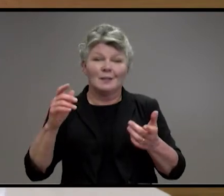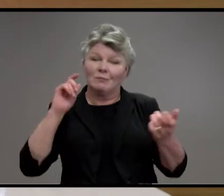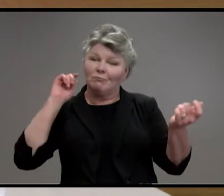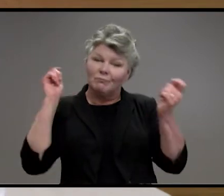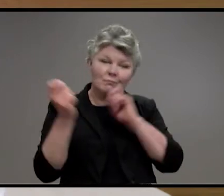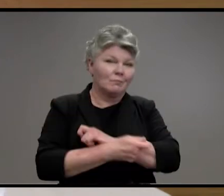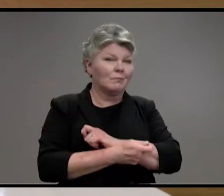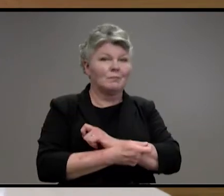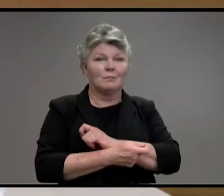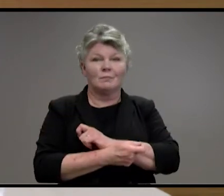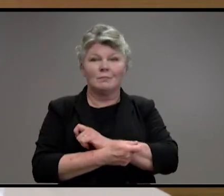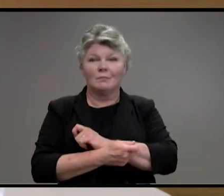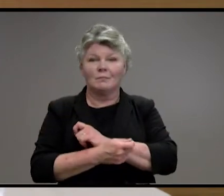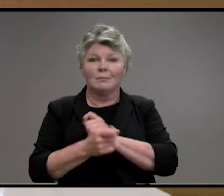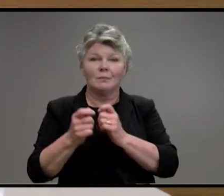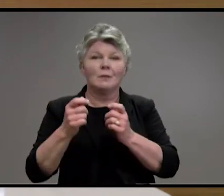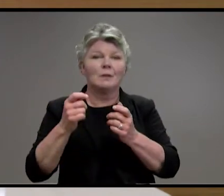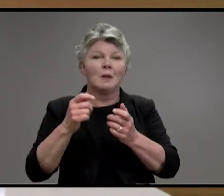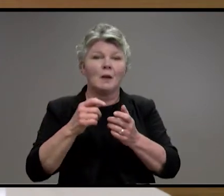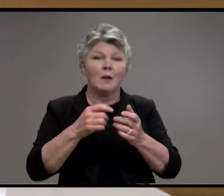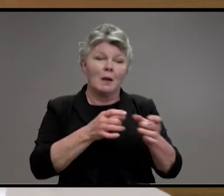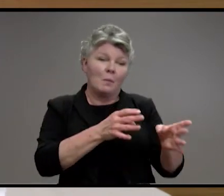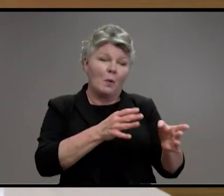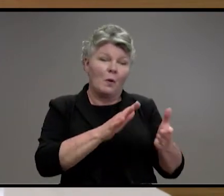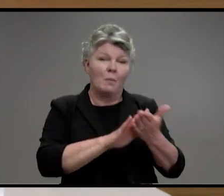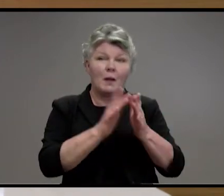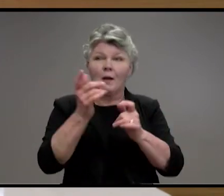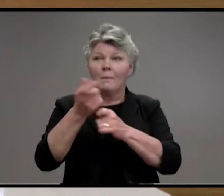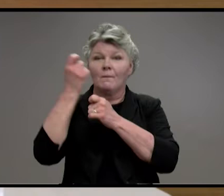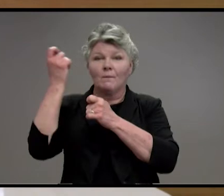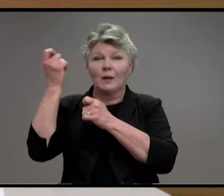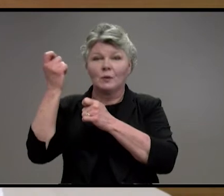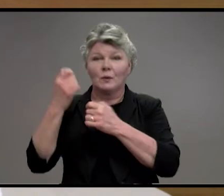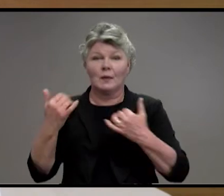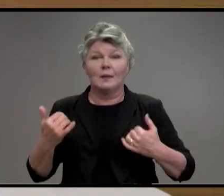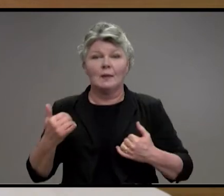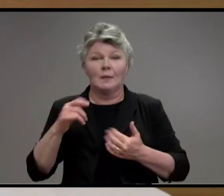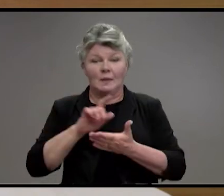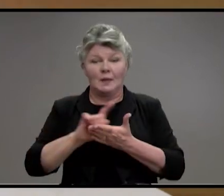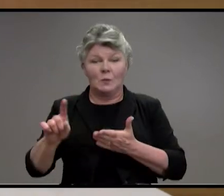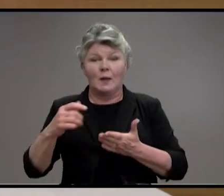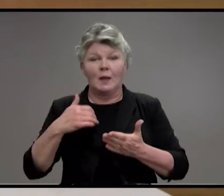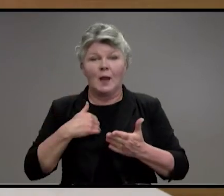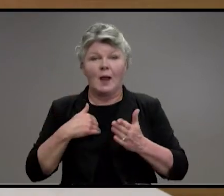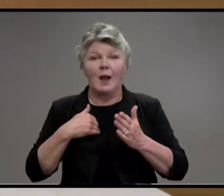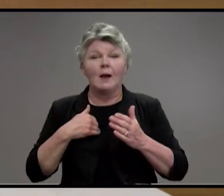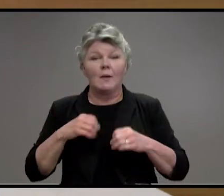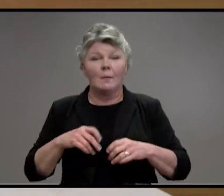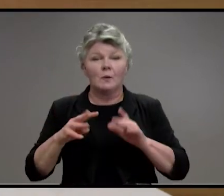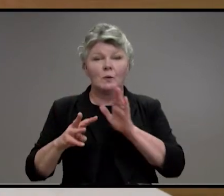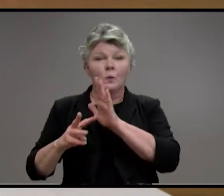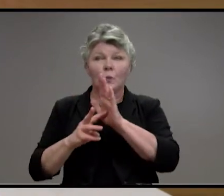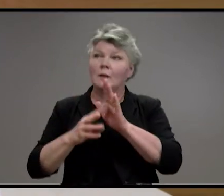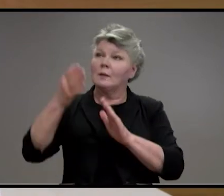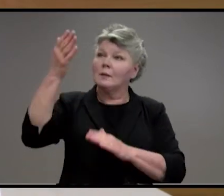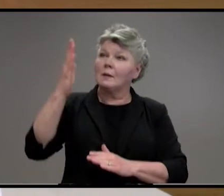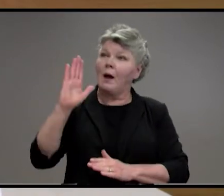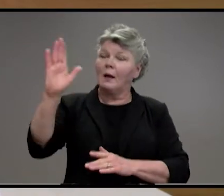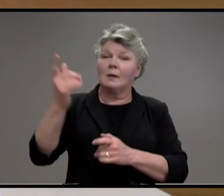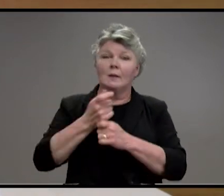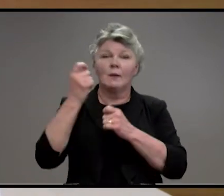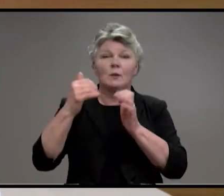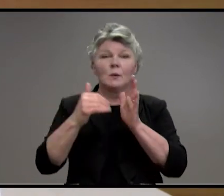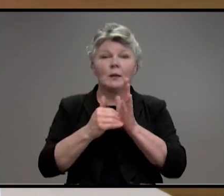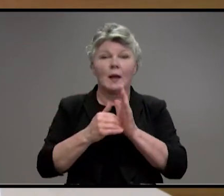pen, victory. This week, we have an opportunity to witness the victory of God once more.